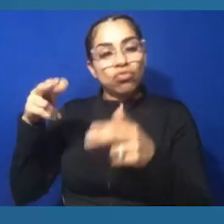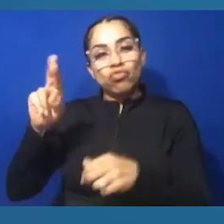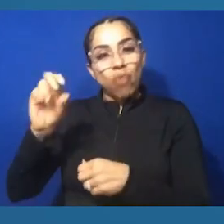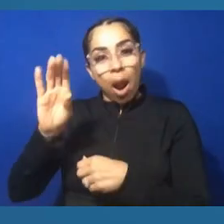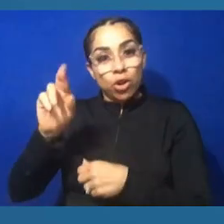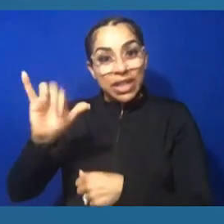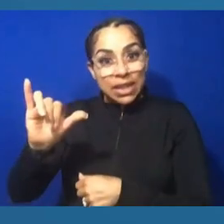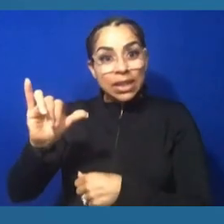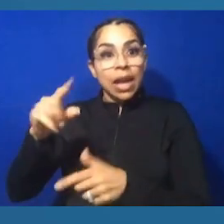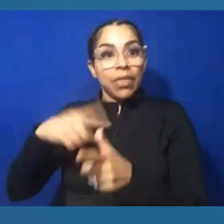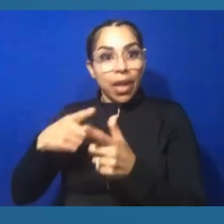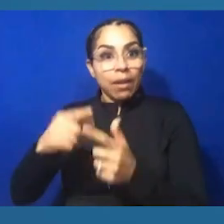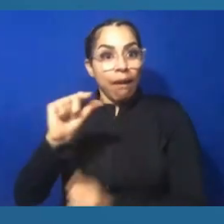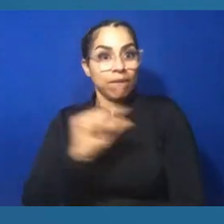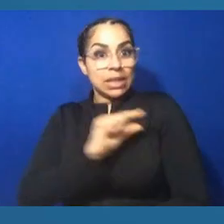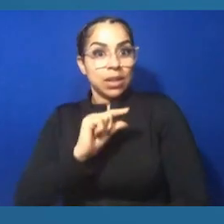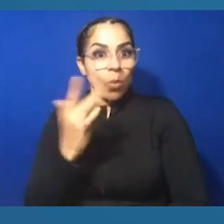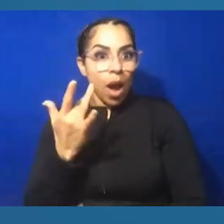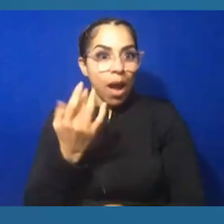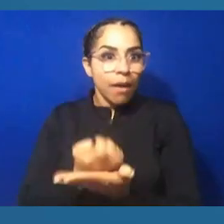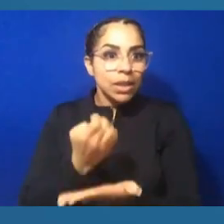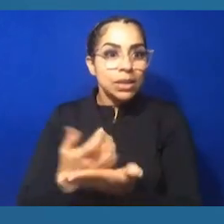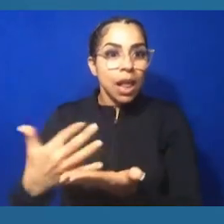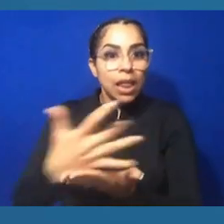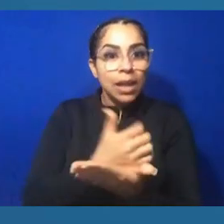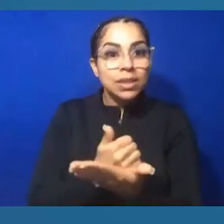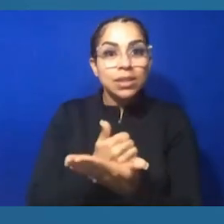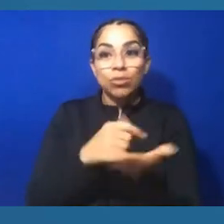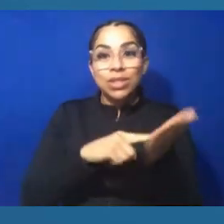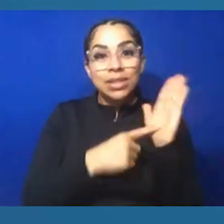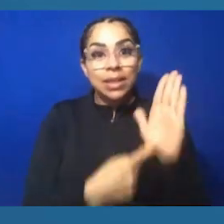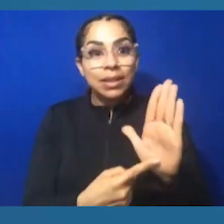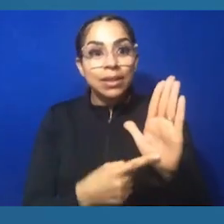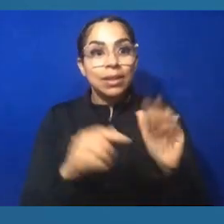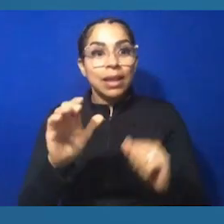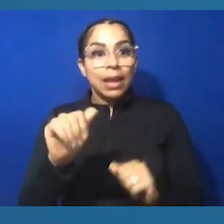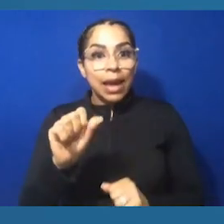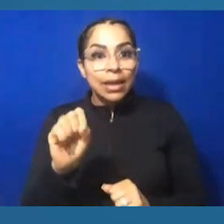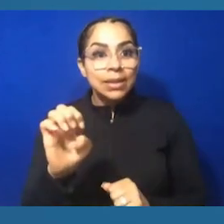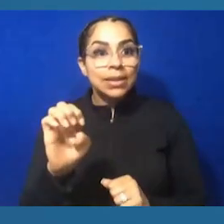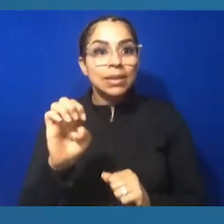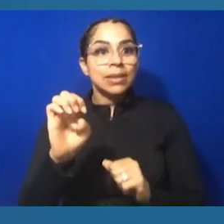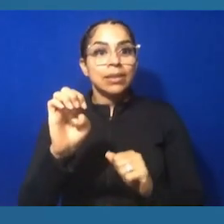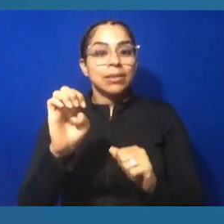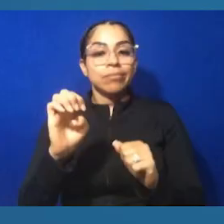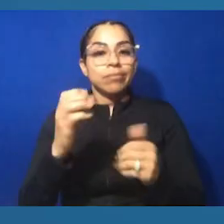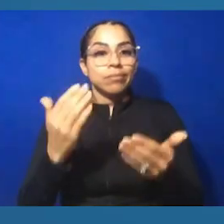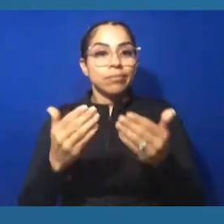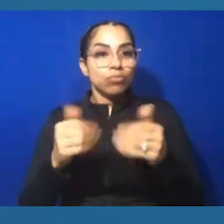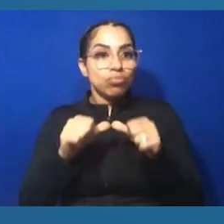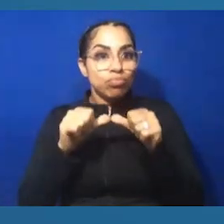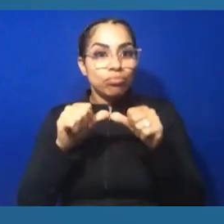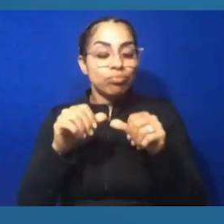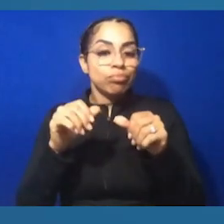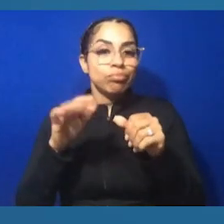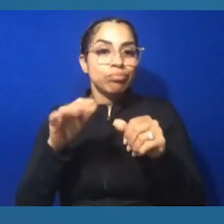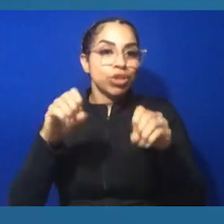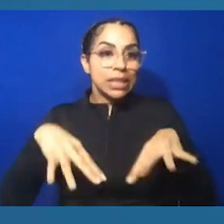and presented and the case proceeded, and someone else would commit the same crime, and because a piece of paper was